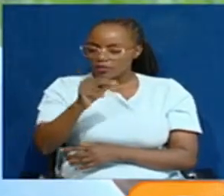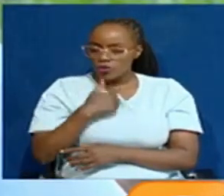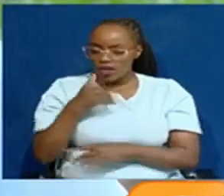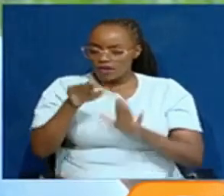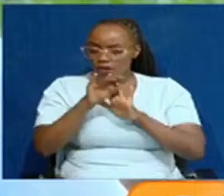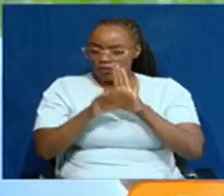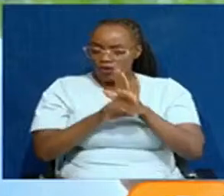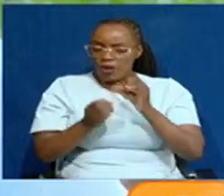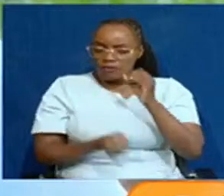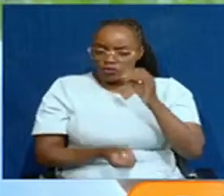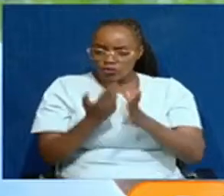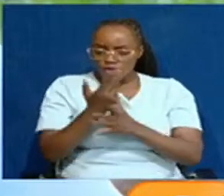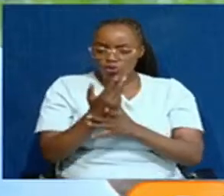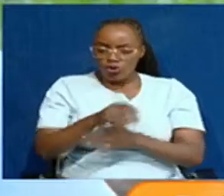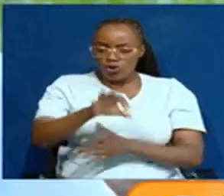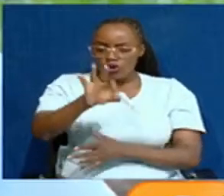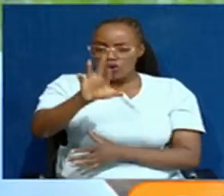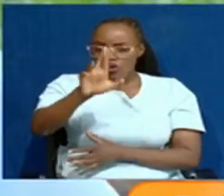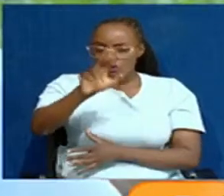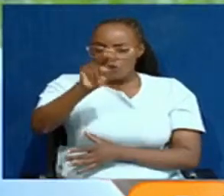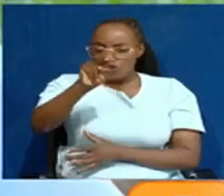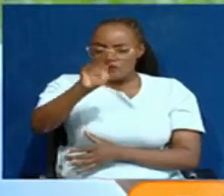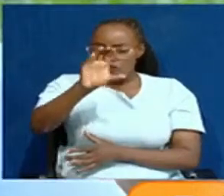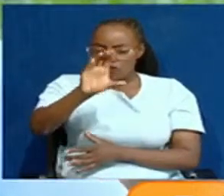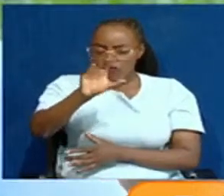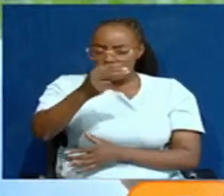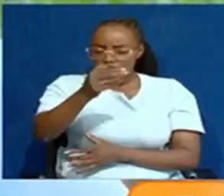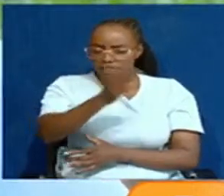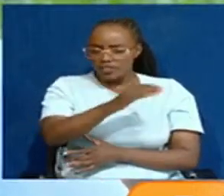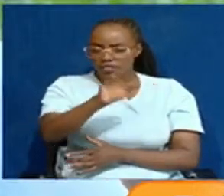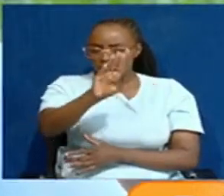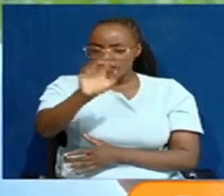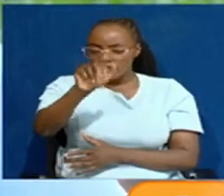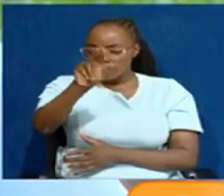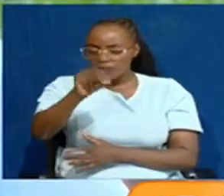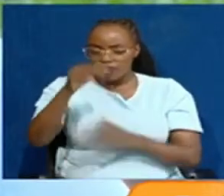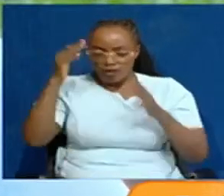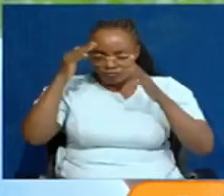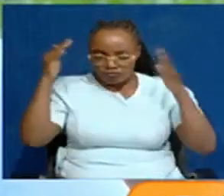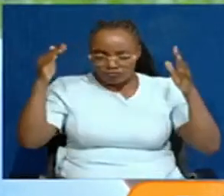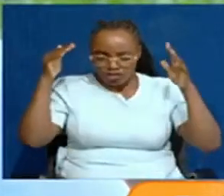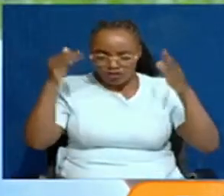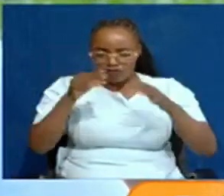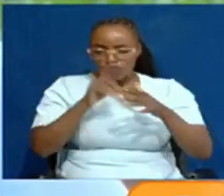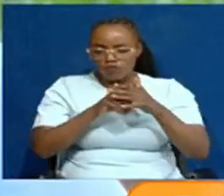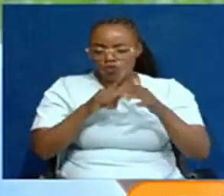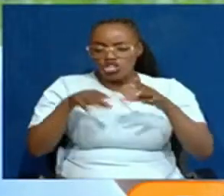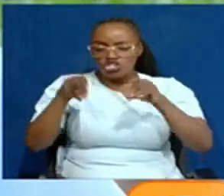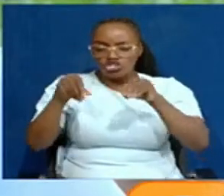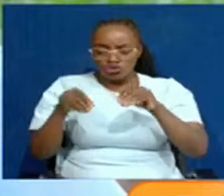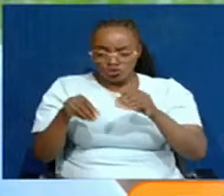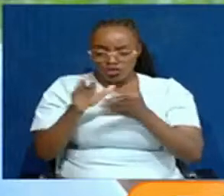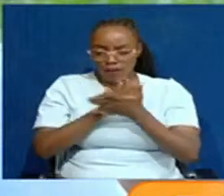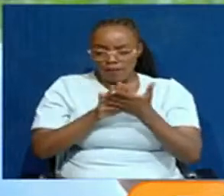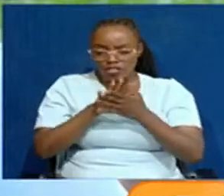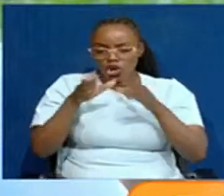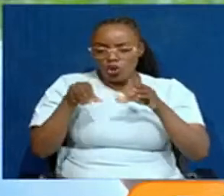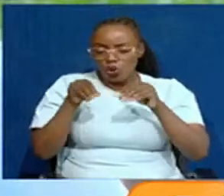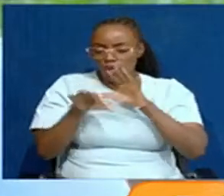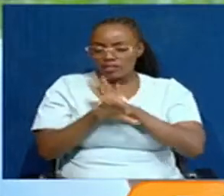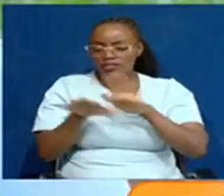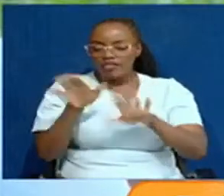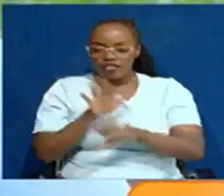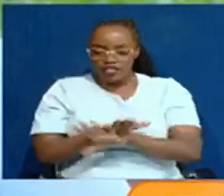beans. And our main focus is soil. Basically, soil is everything.